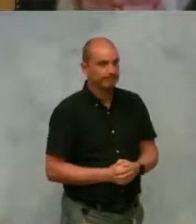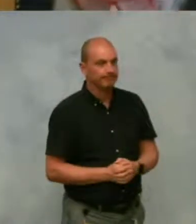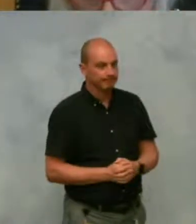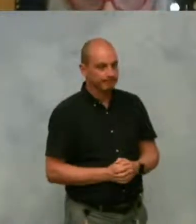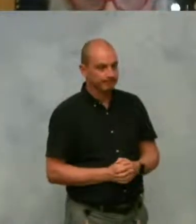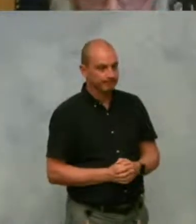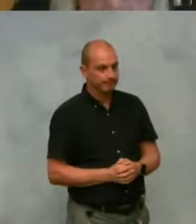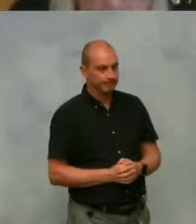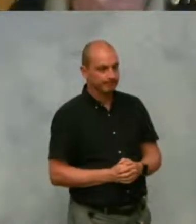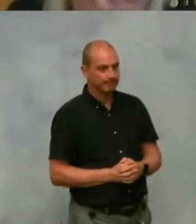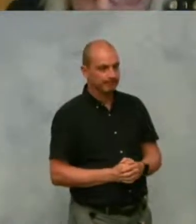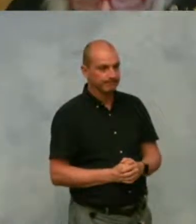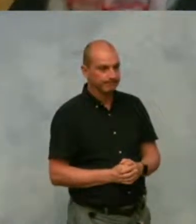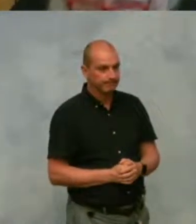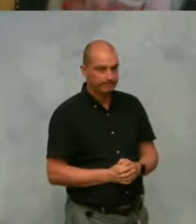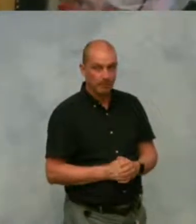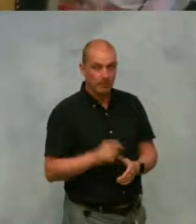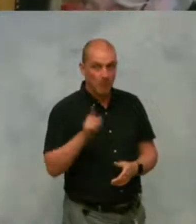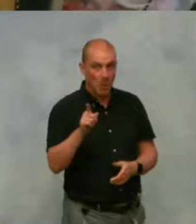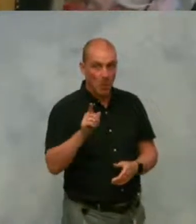Okay.